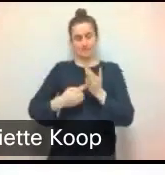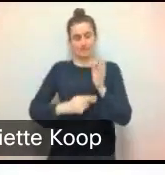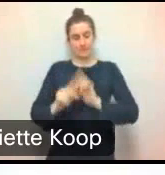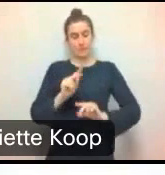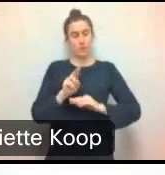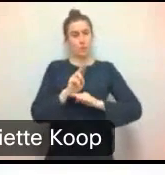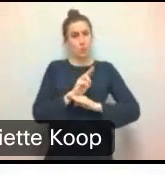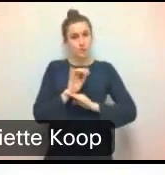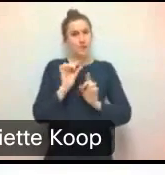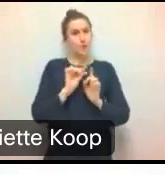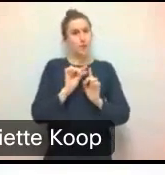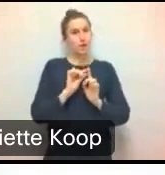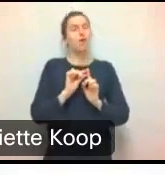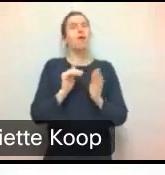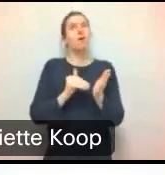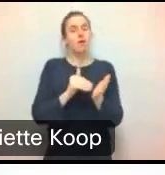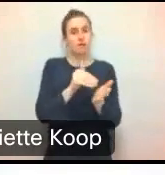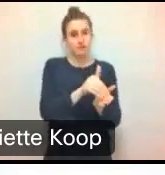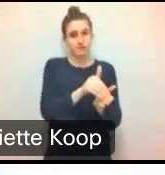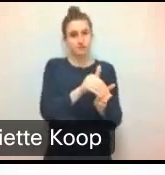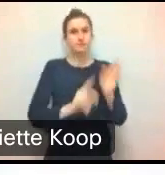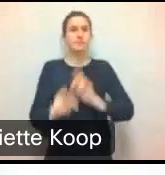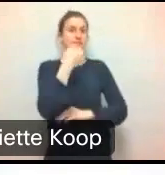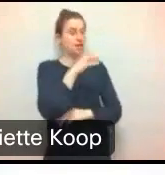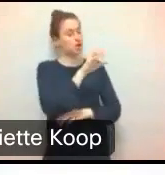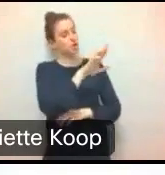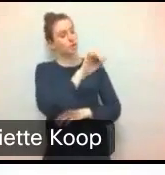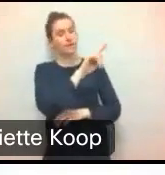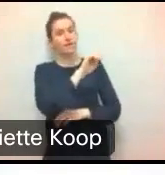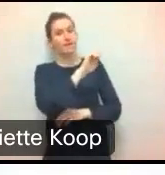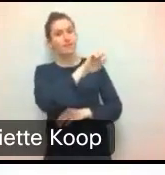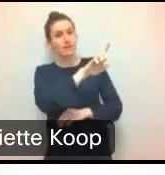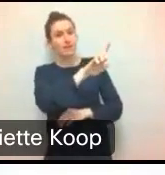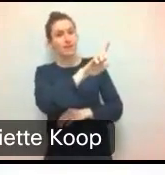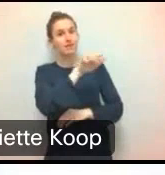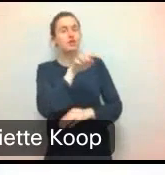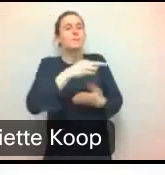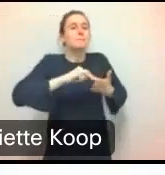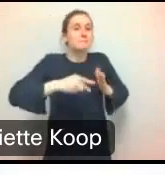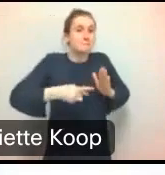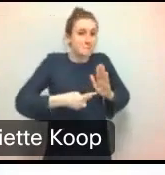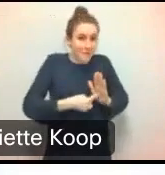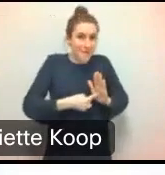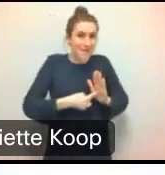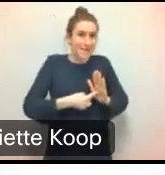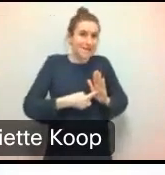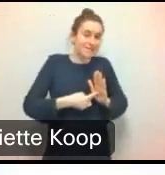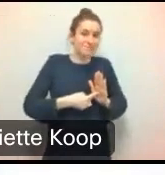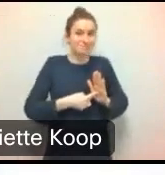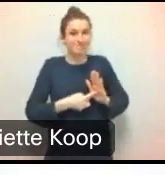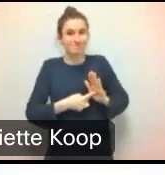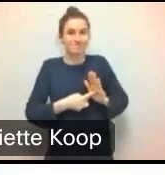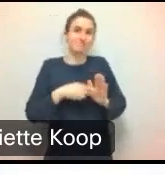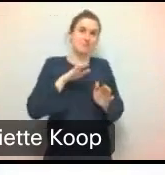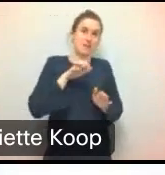words quite a lot. So sometimes when we say critically, we want to say we're critical of another person, I'm right,